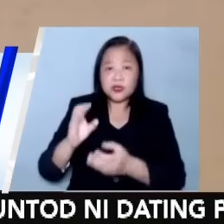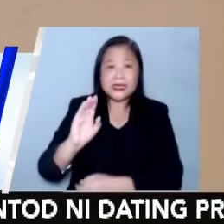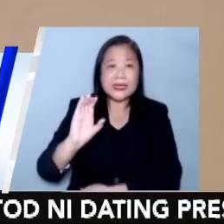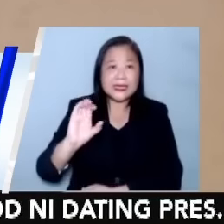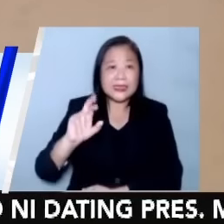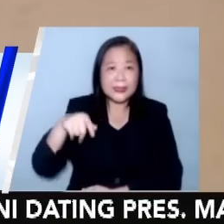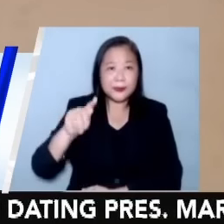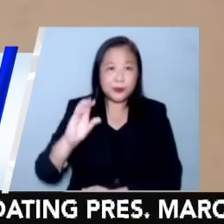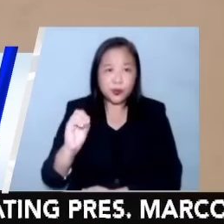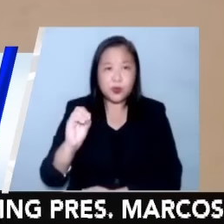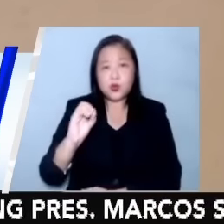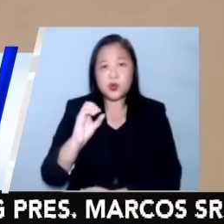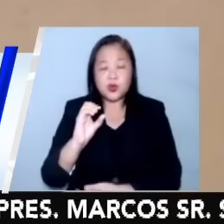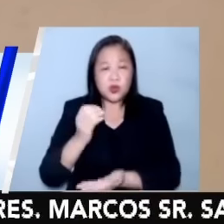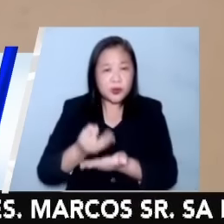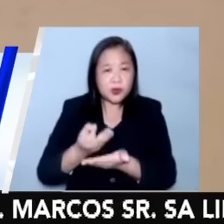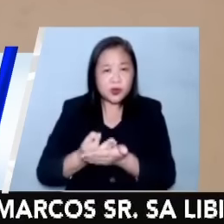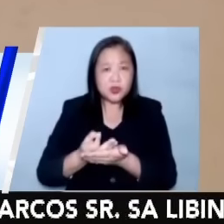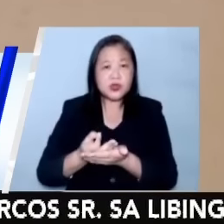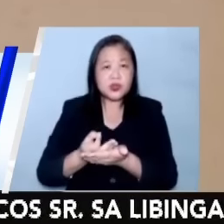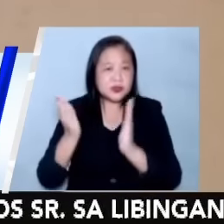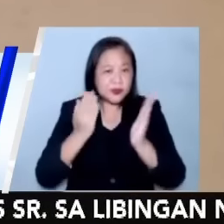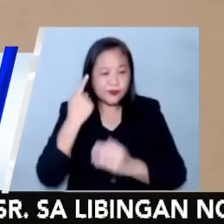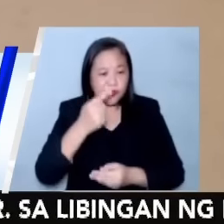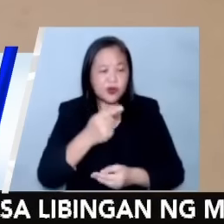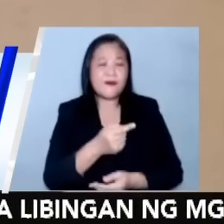have to clarify from the